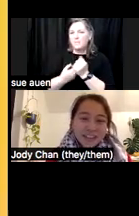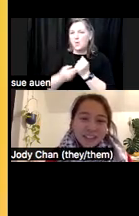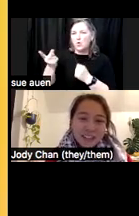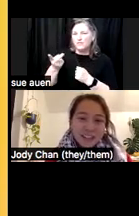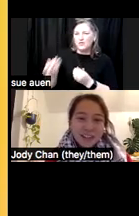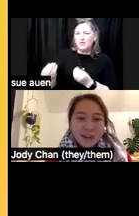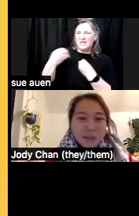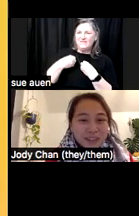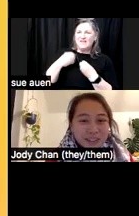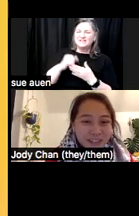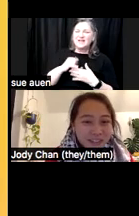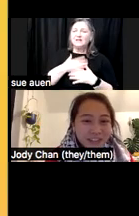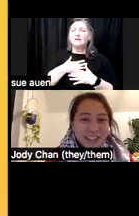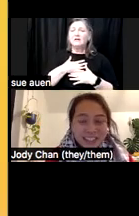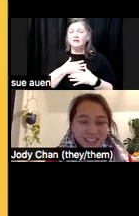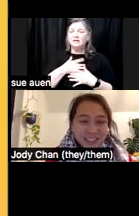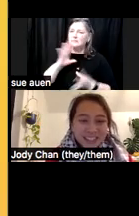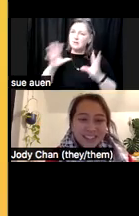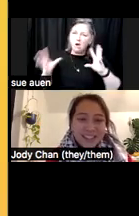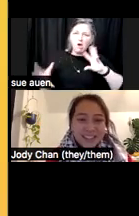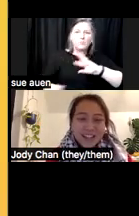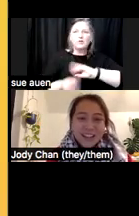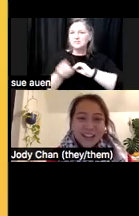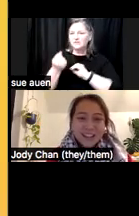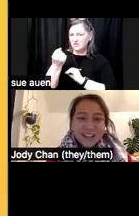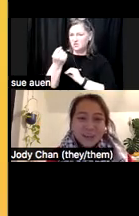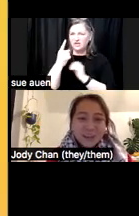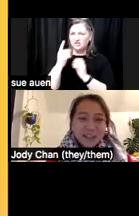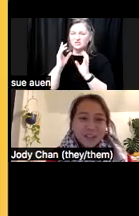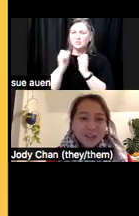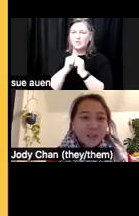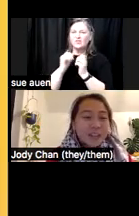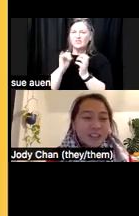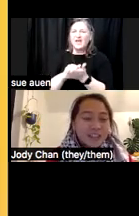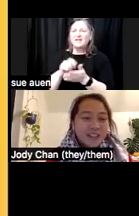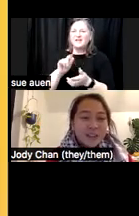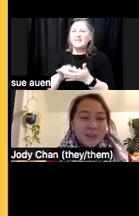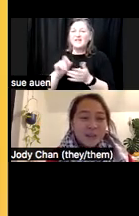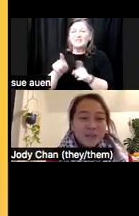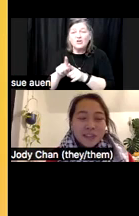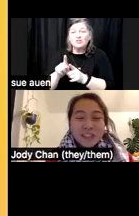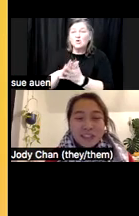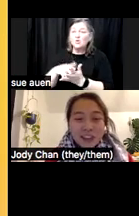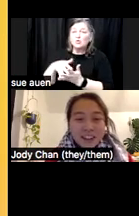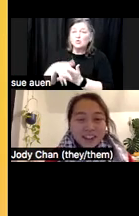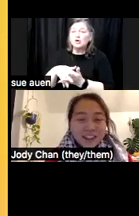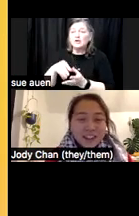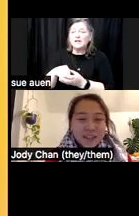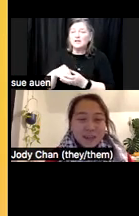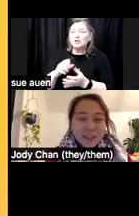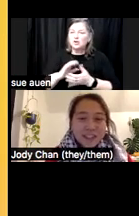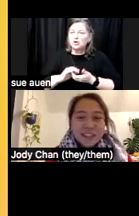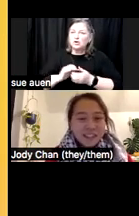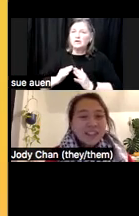us such a comprehensive education in all of that, and one that's so rooted in collective care and in